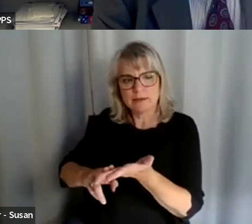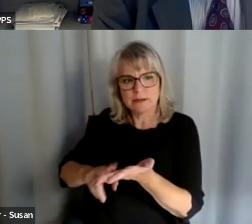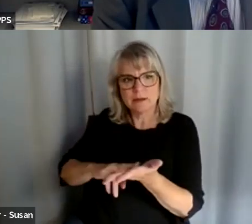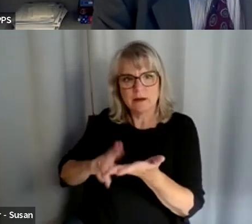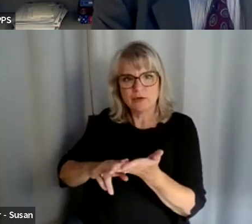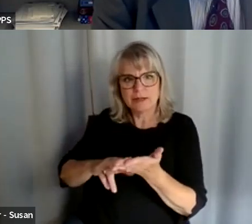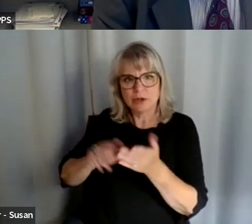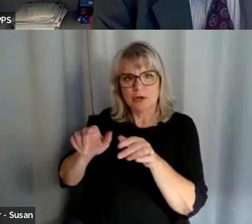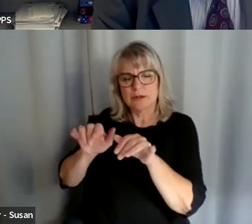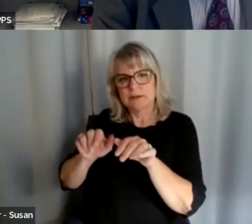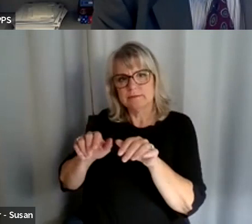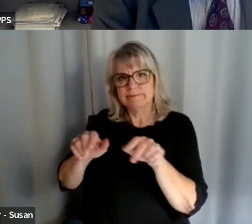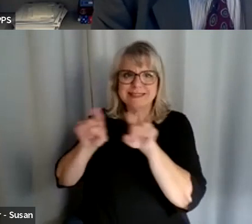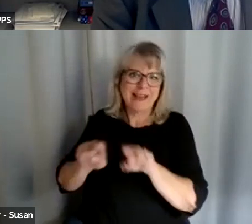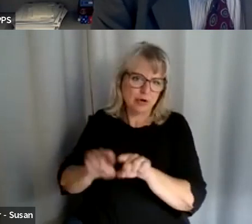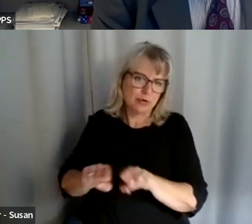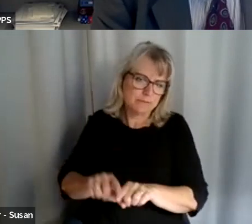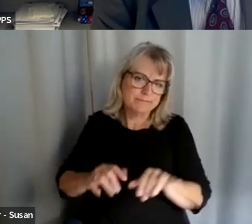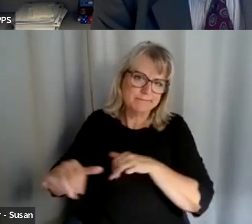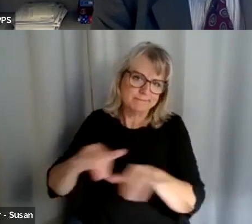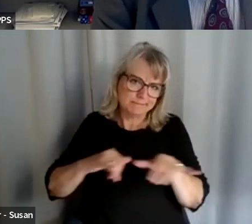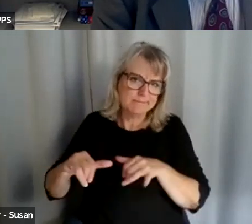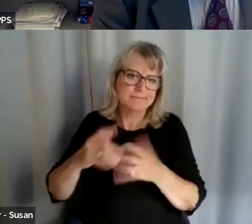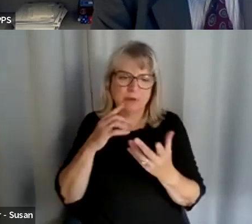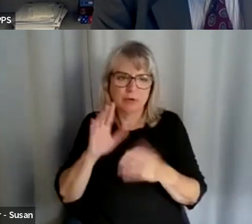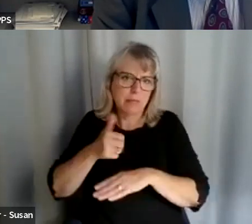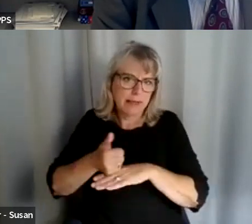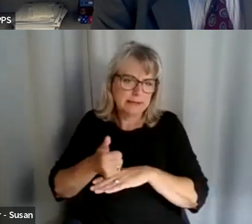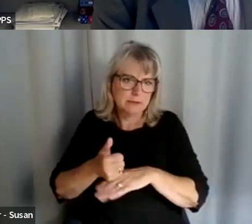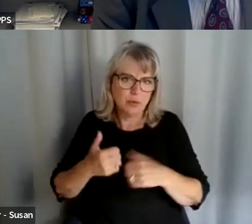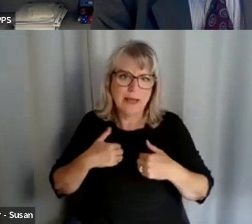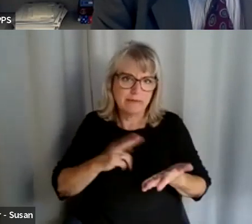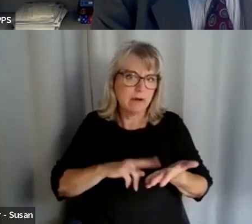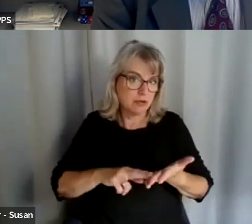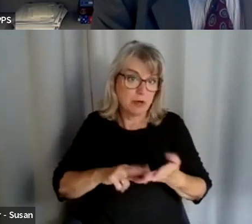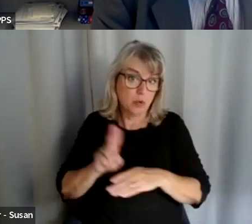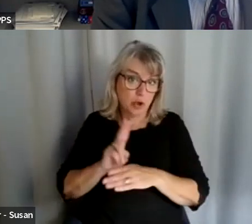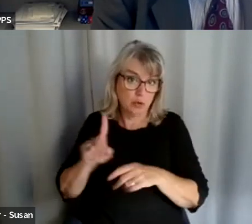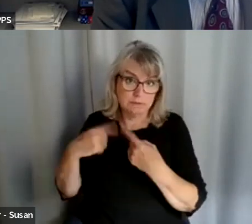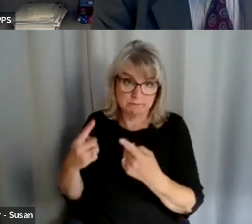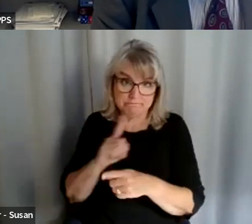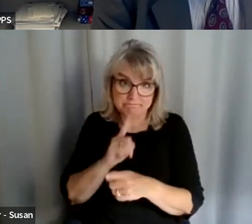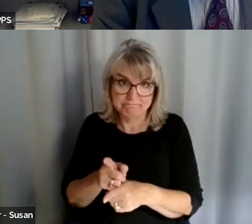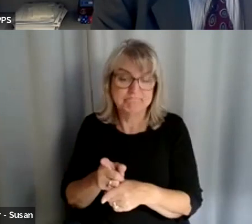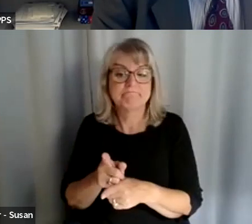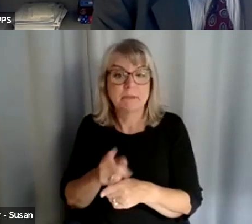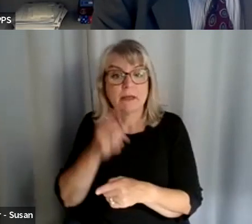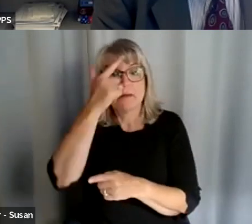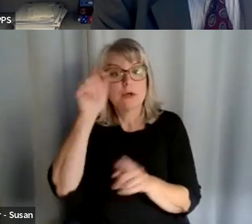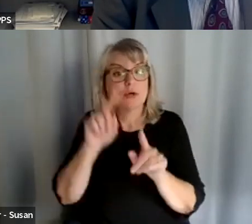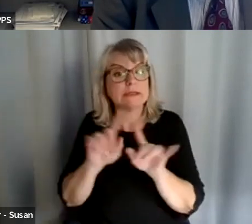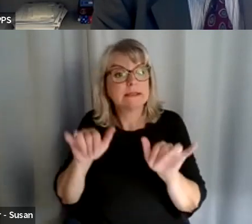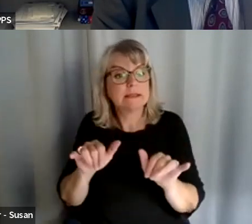standard contracts. We already have them in place. AIA actually puts out different kinds of contracts that we use. And so there are sustainability